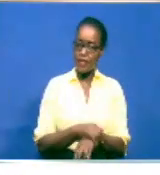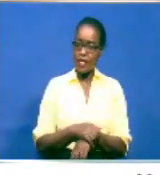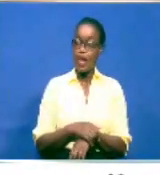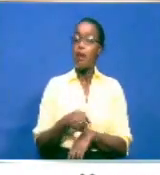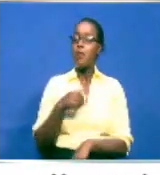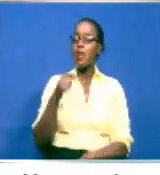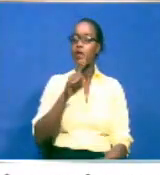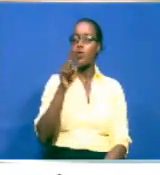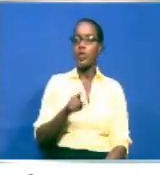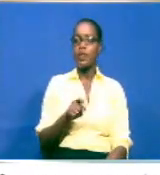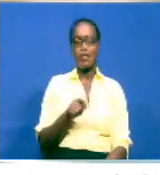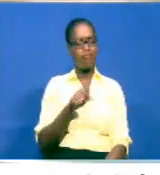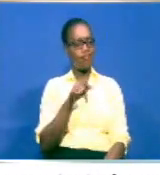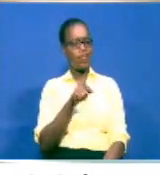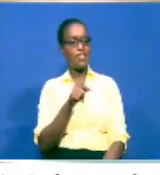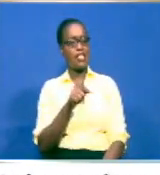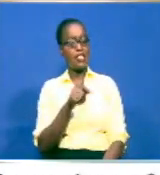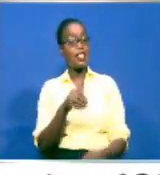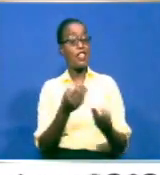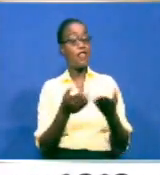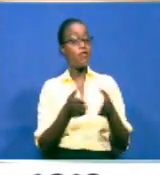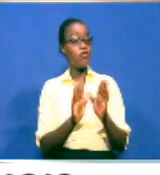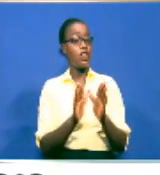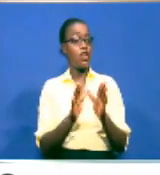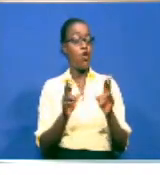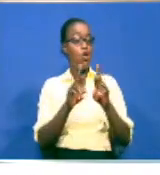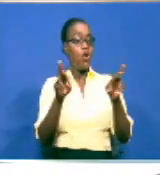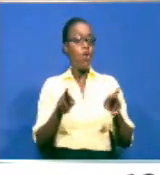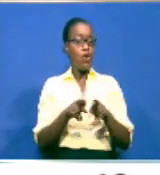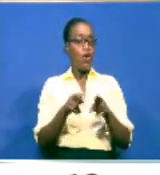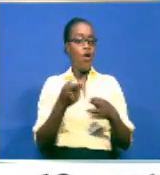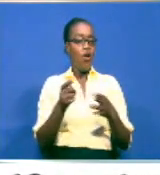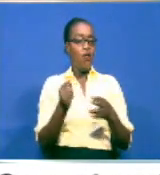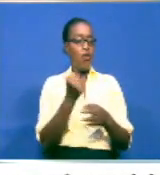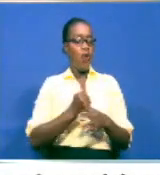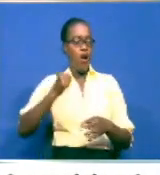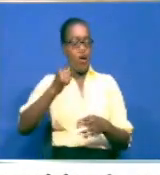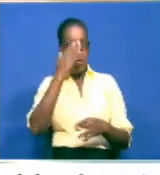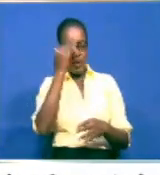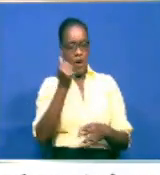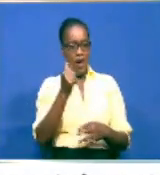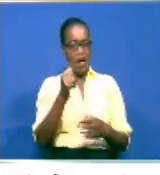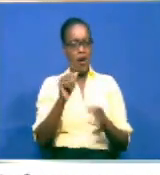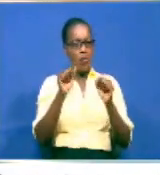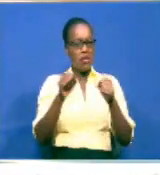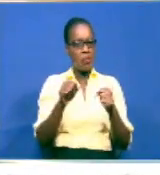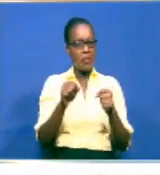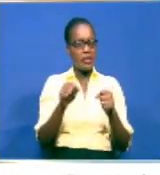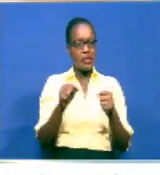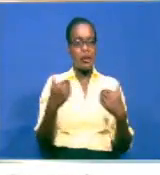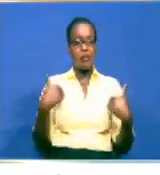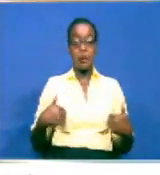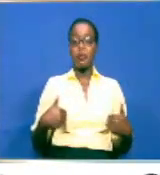was, does that give way or give room for abuse? Because you might find somebody, we have